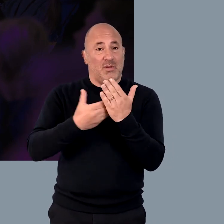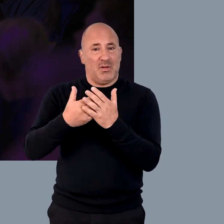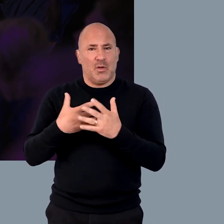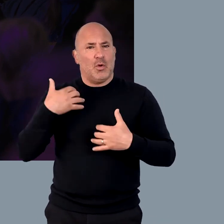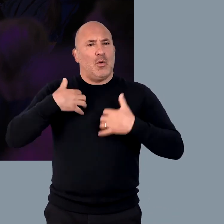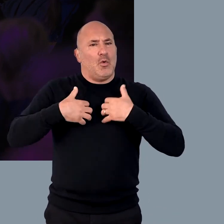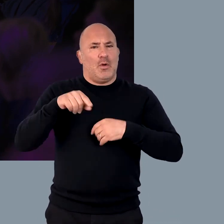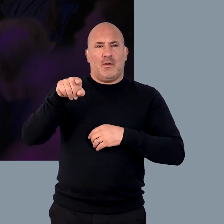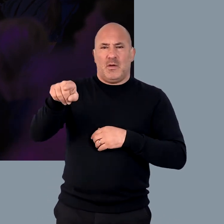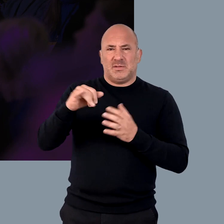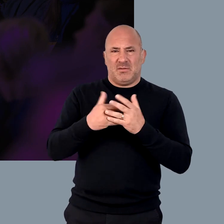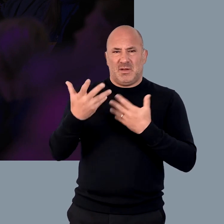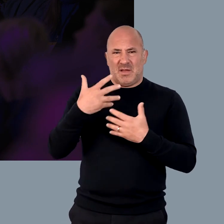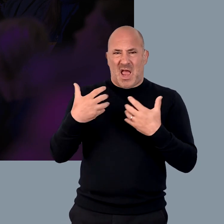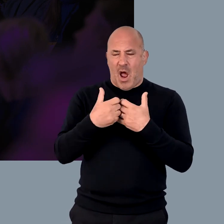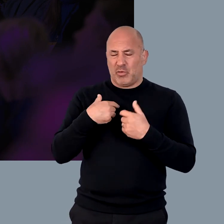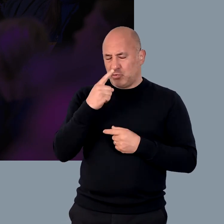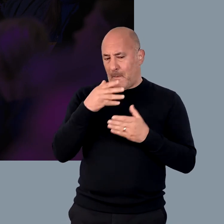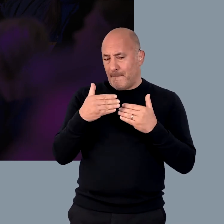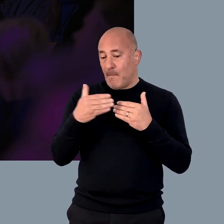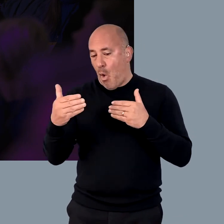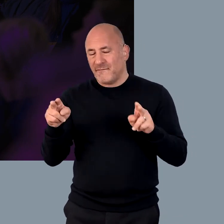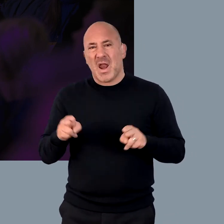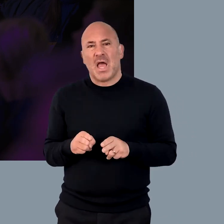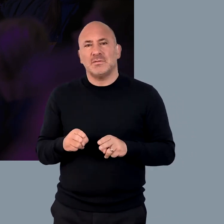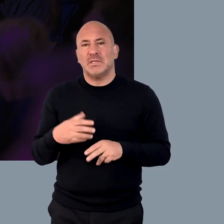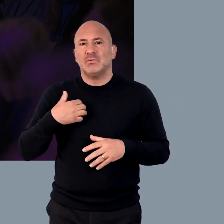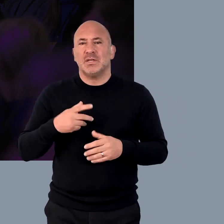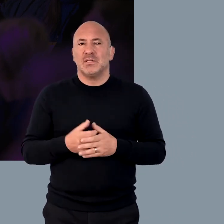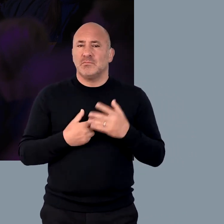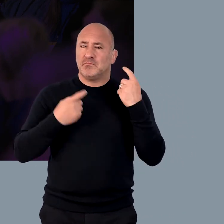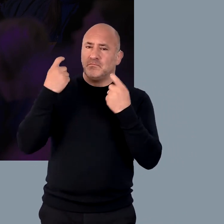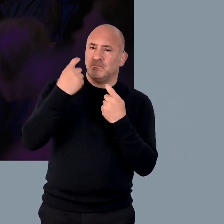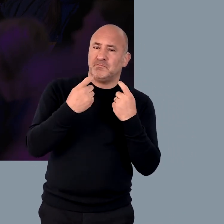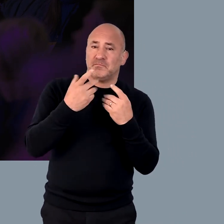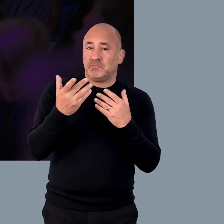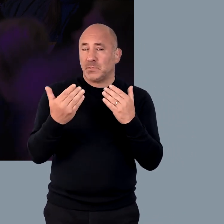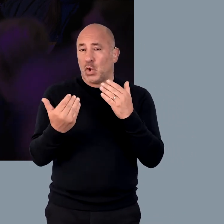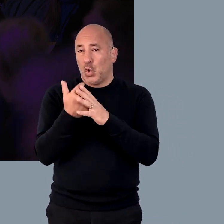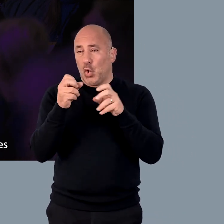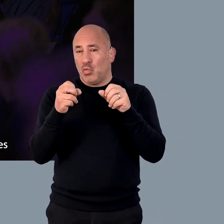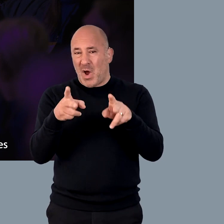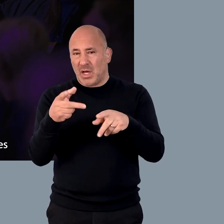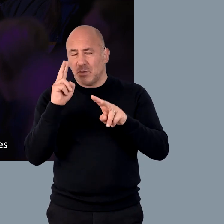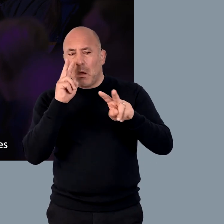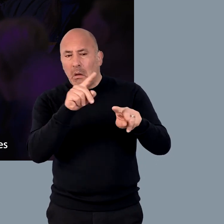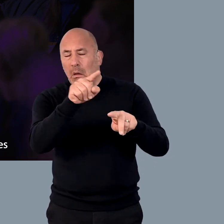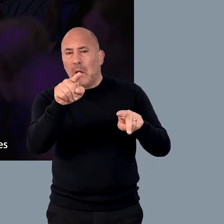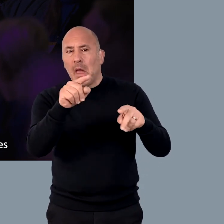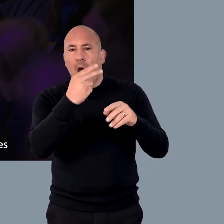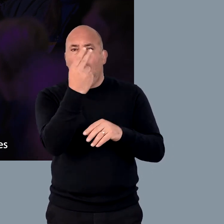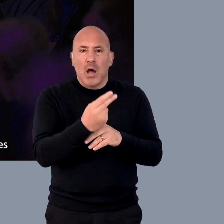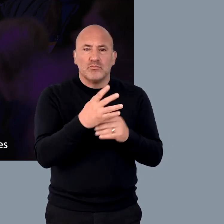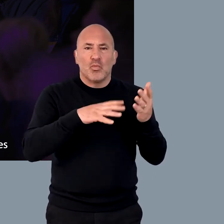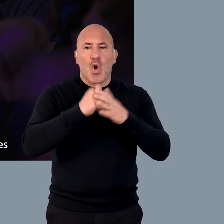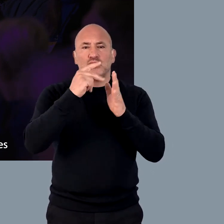their location. And I was interested to hear from you, Sara, when you were saying how can we do more for less, and I just wondered if you could